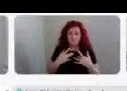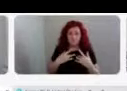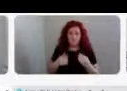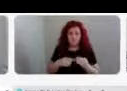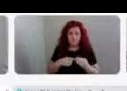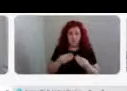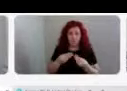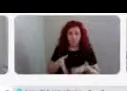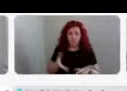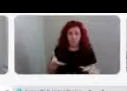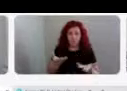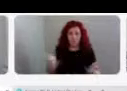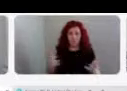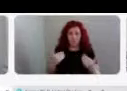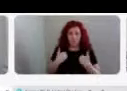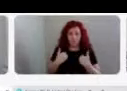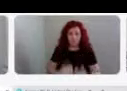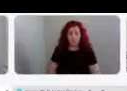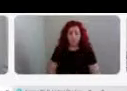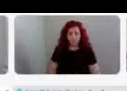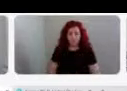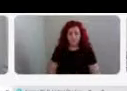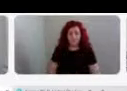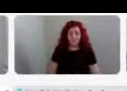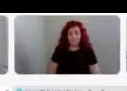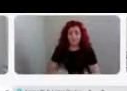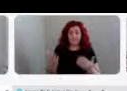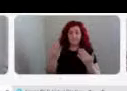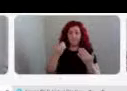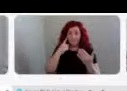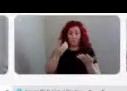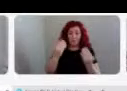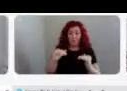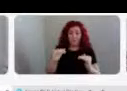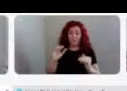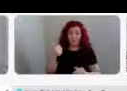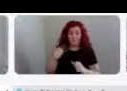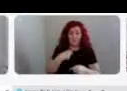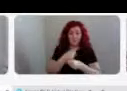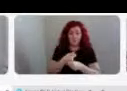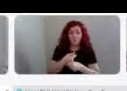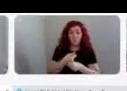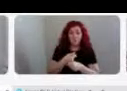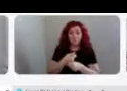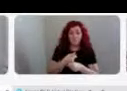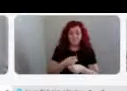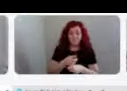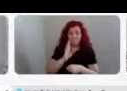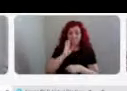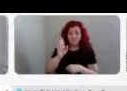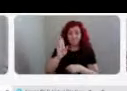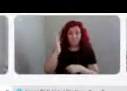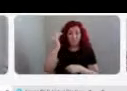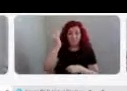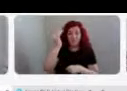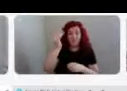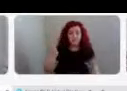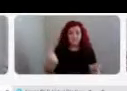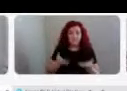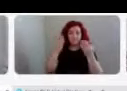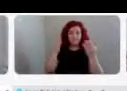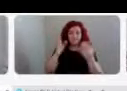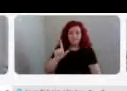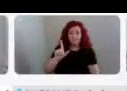losing what we have these next 10 years and that is because proposed ld